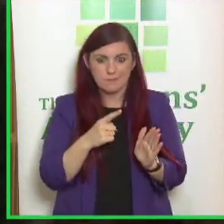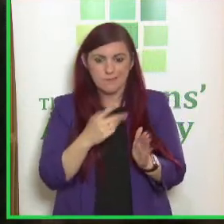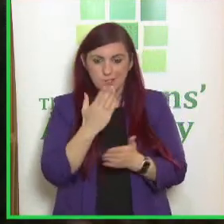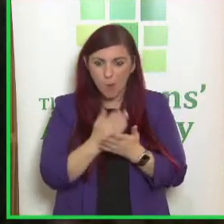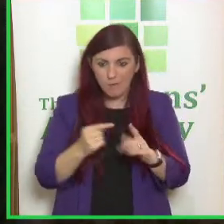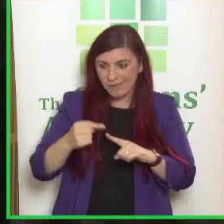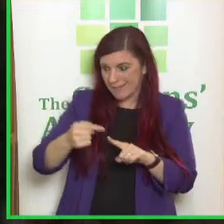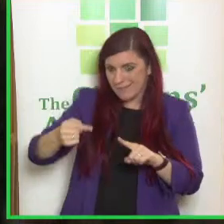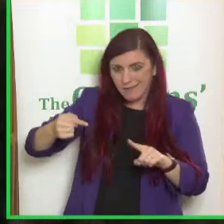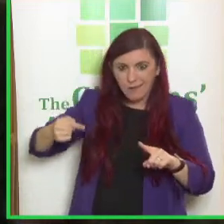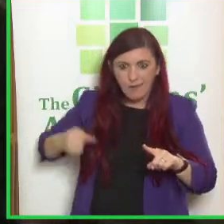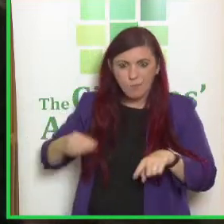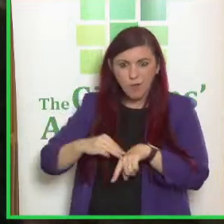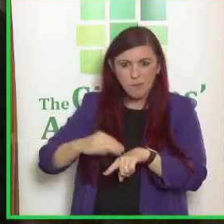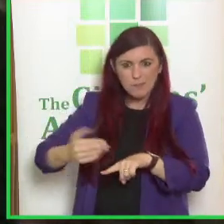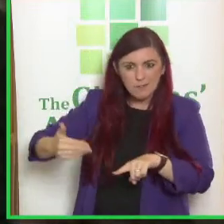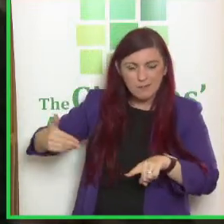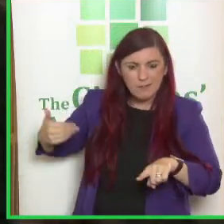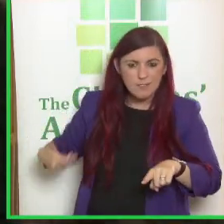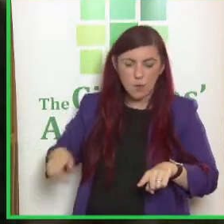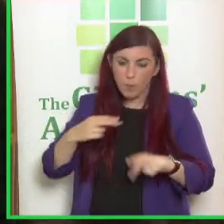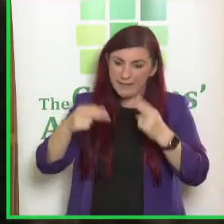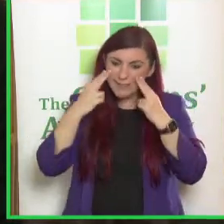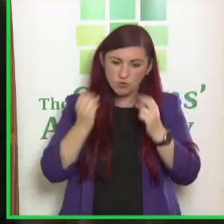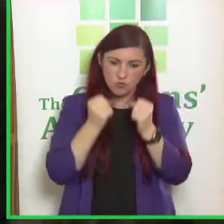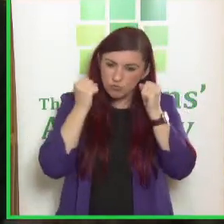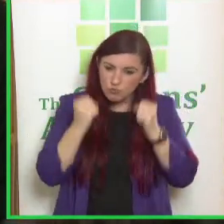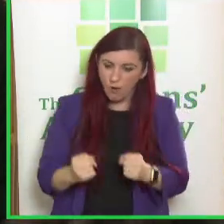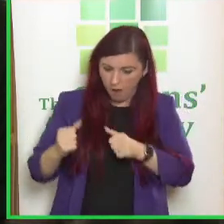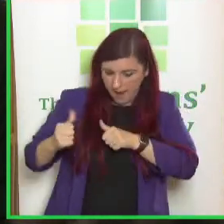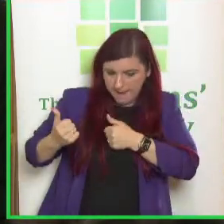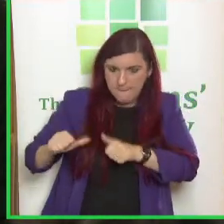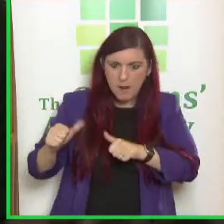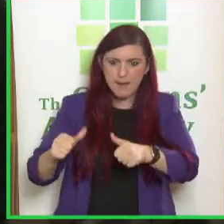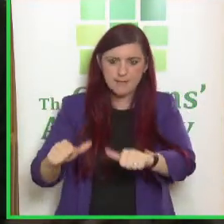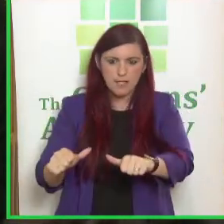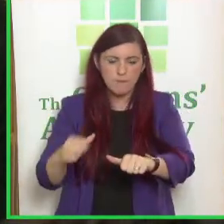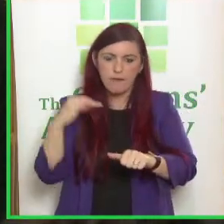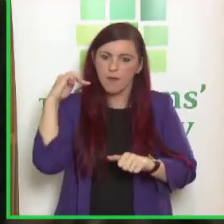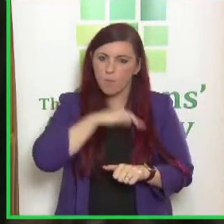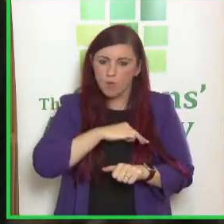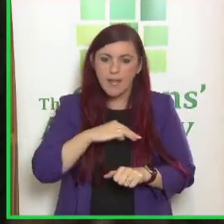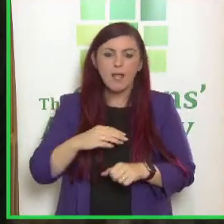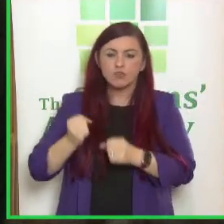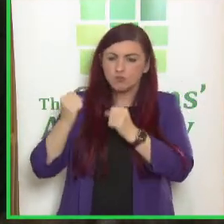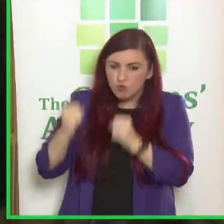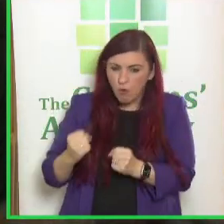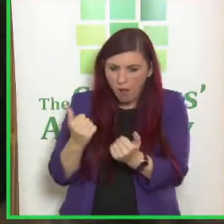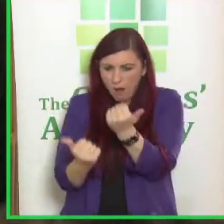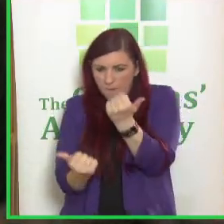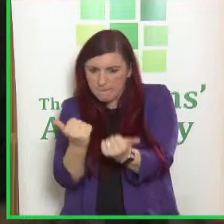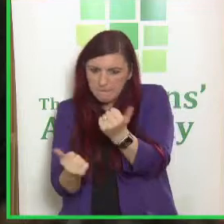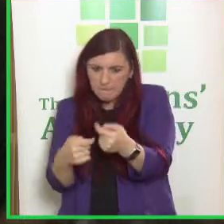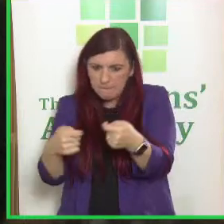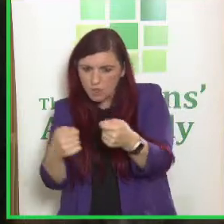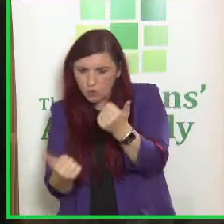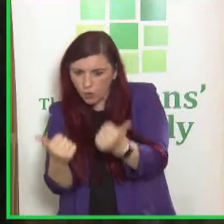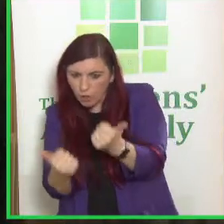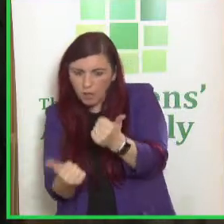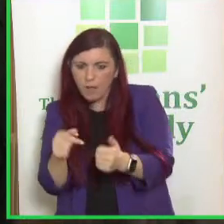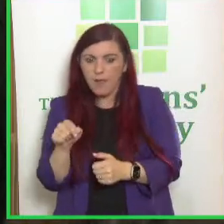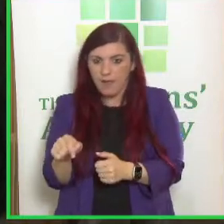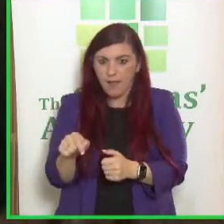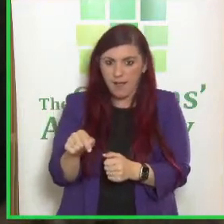reports. So get really strong on implementation and get really good at measuring it. And central to that process of implementation and measuring